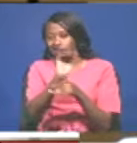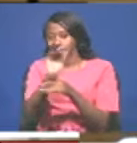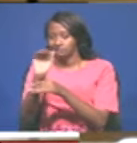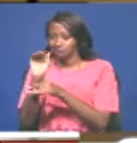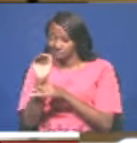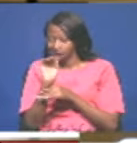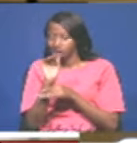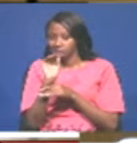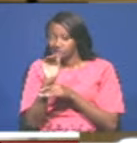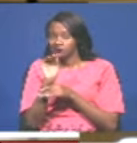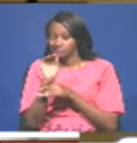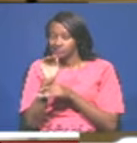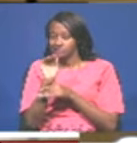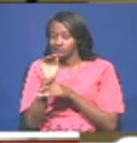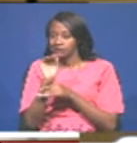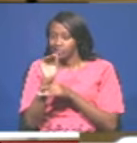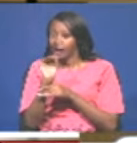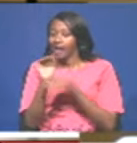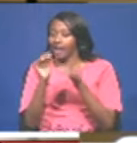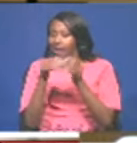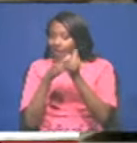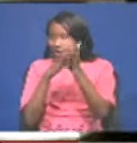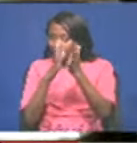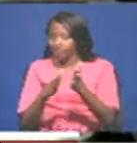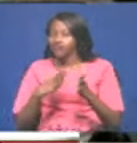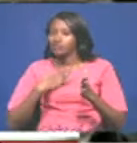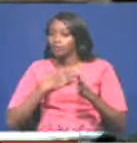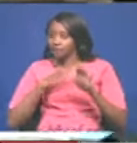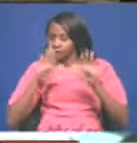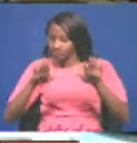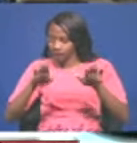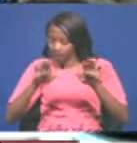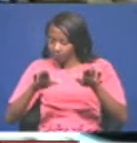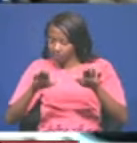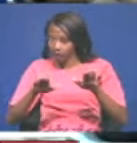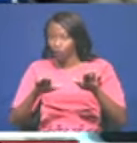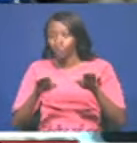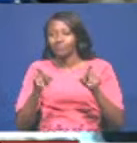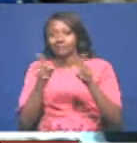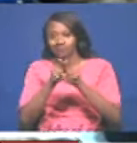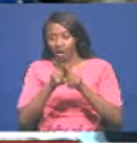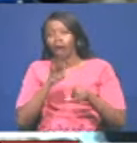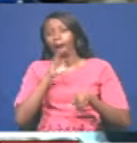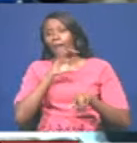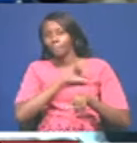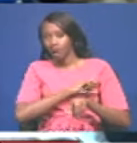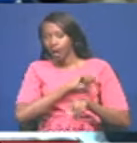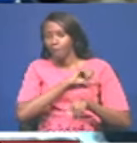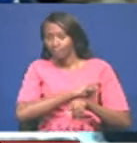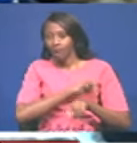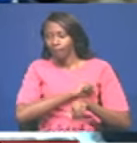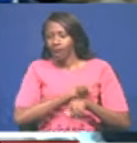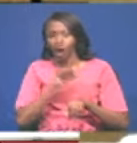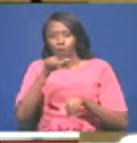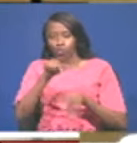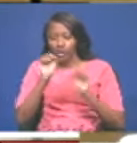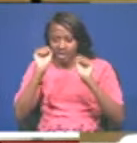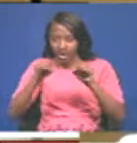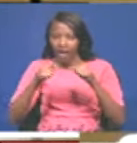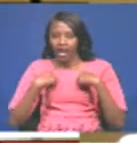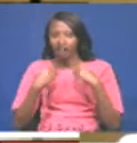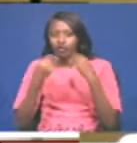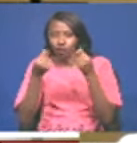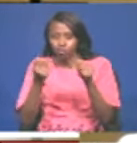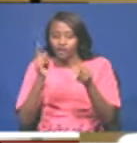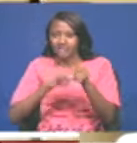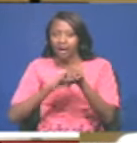to calm down and to take heart. And we can only look for a solution when all of us are calm. As much as